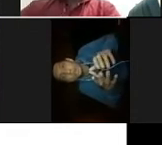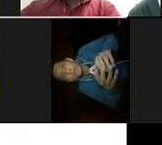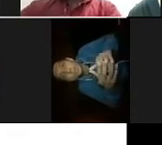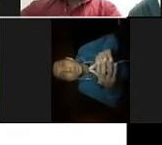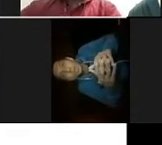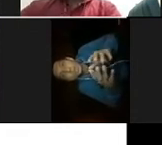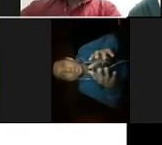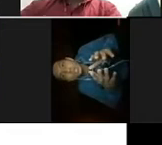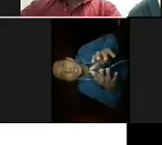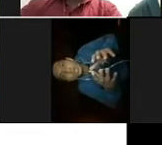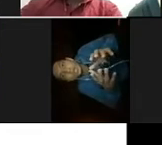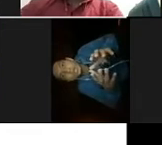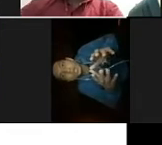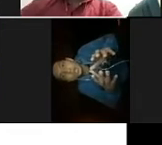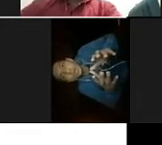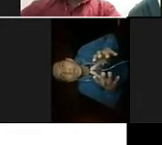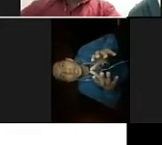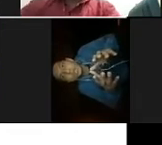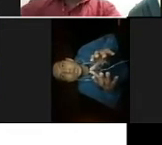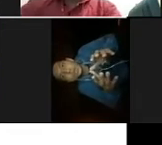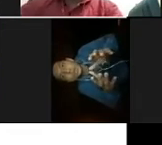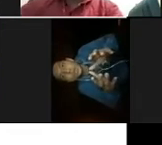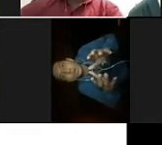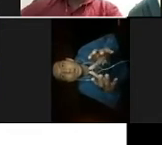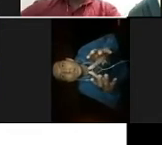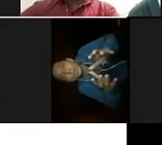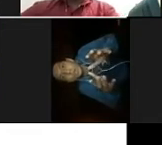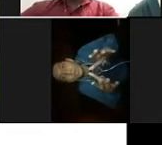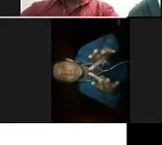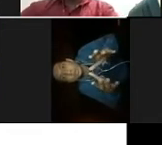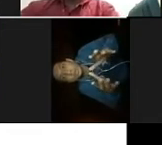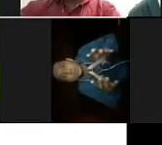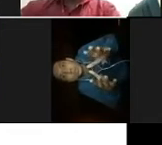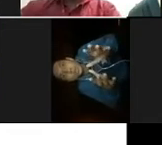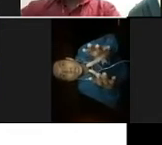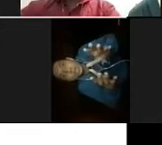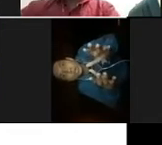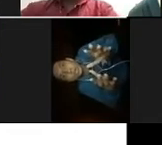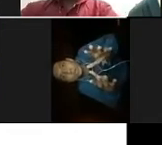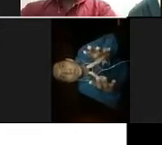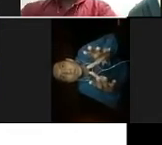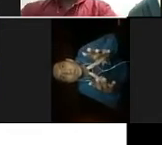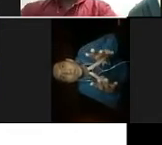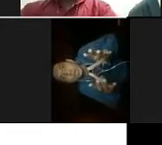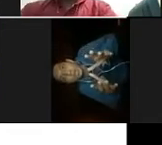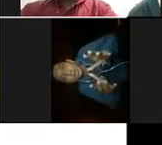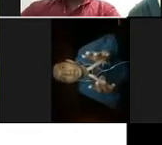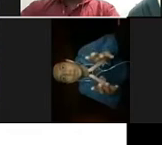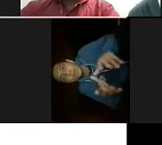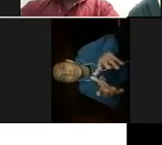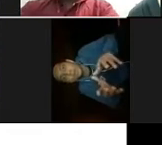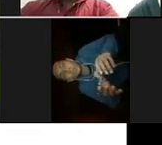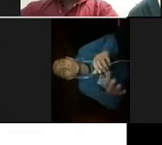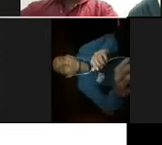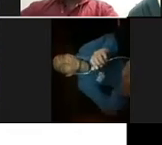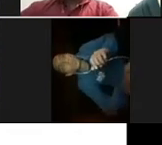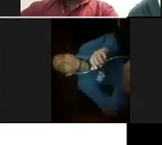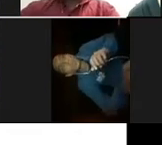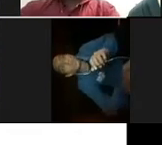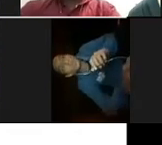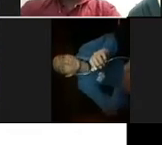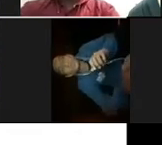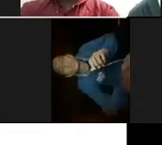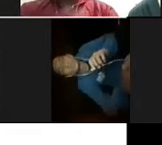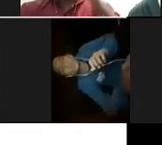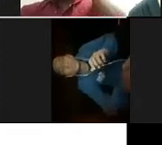fertile. Thus, the soil fertility will not only be maintained, it will be more fertile than ever before.